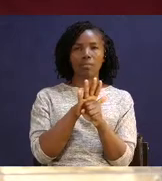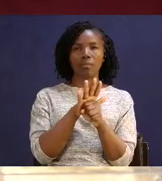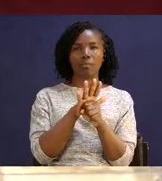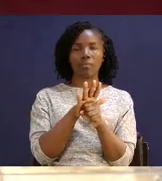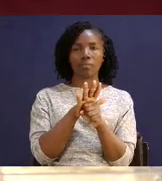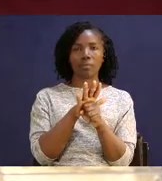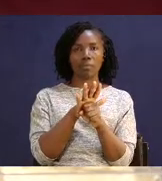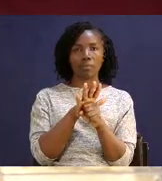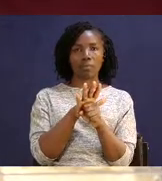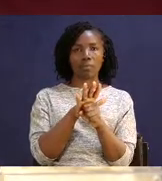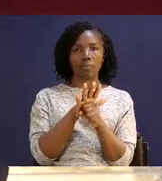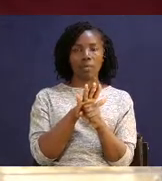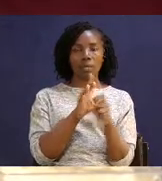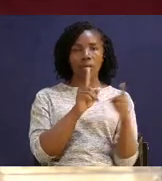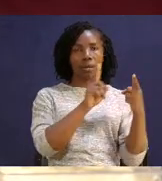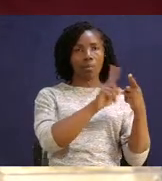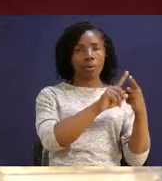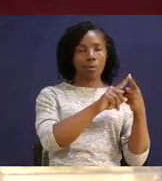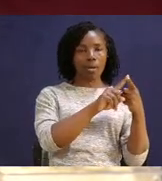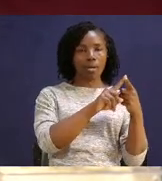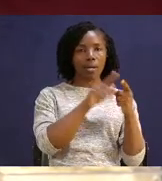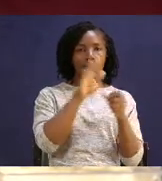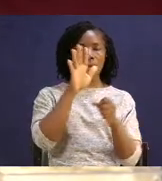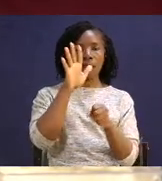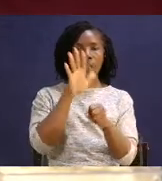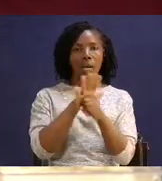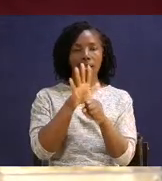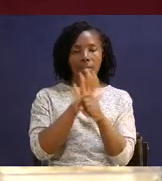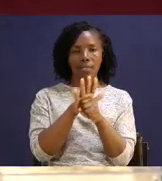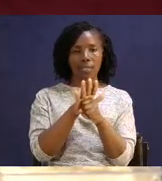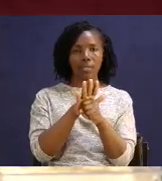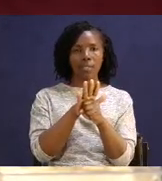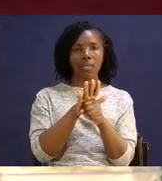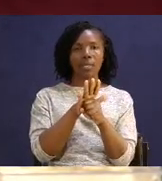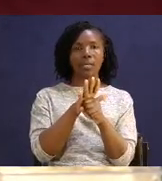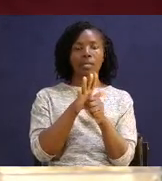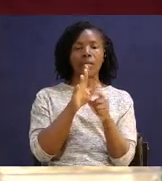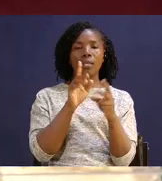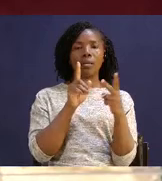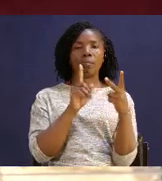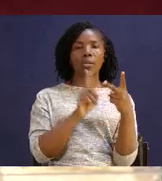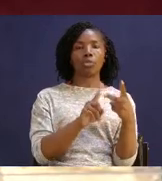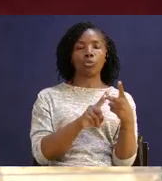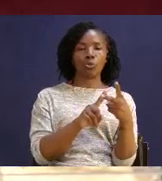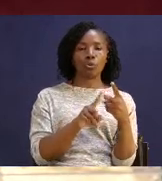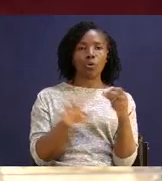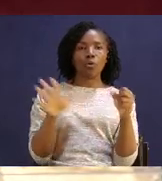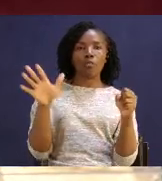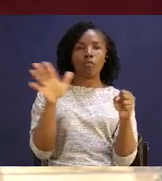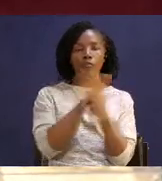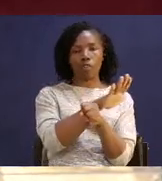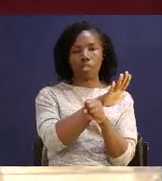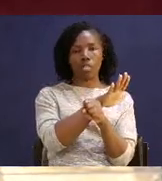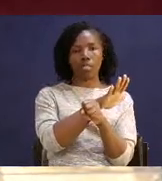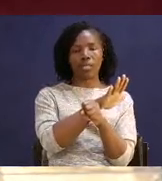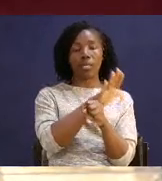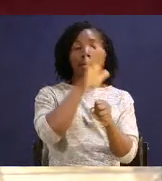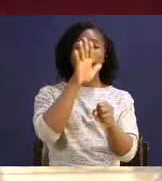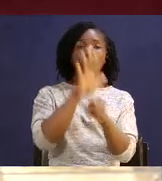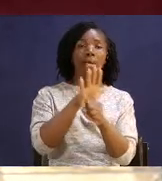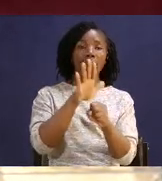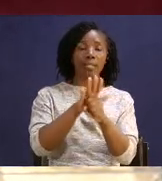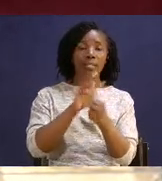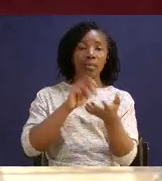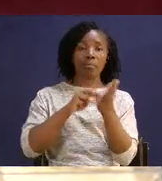So tell them there is abundance. Then tell them there is fullness. Then tell them abundance is who God